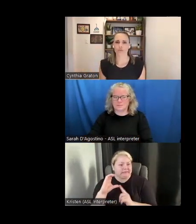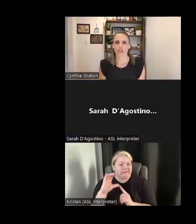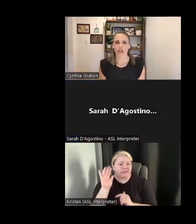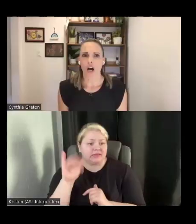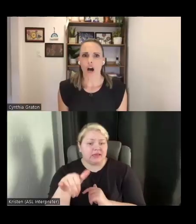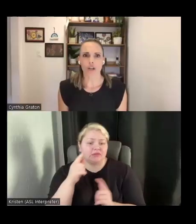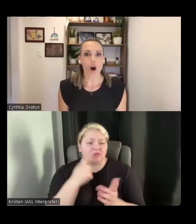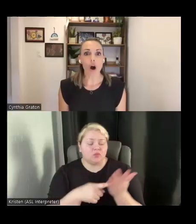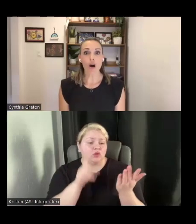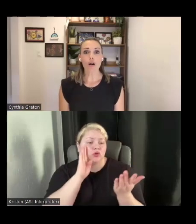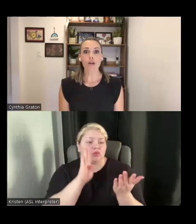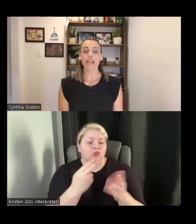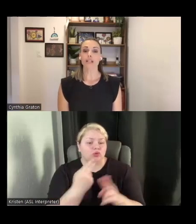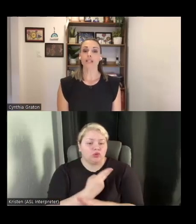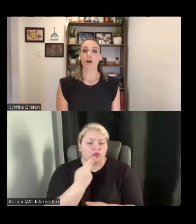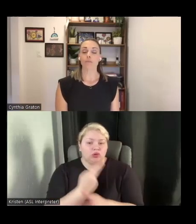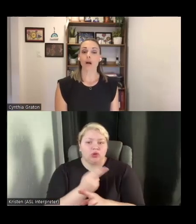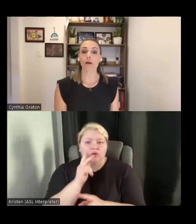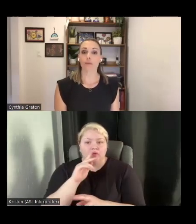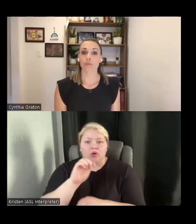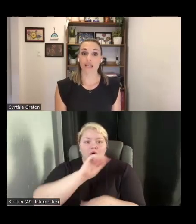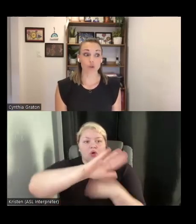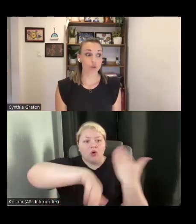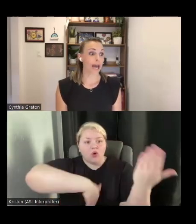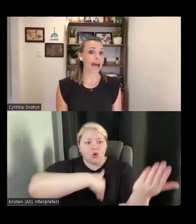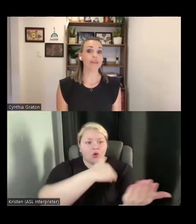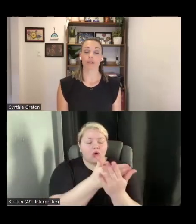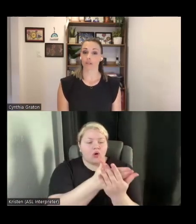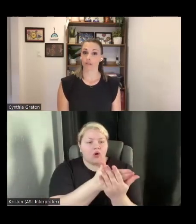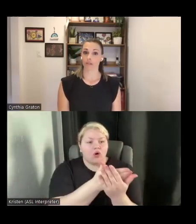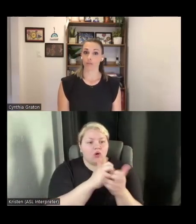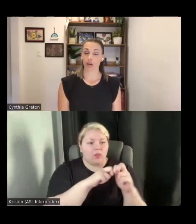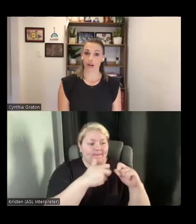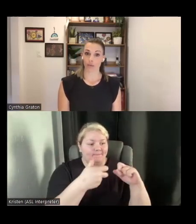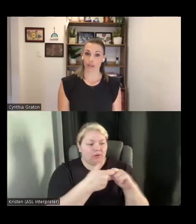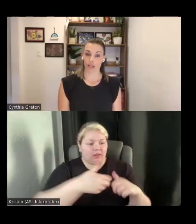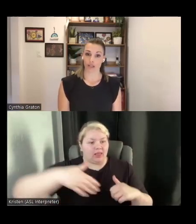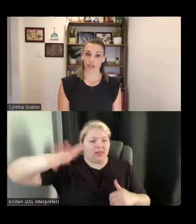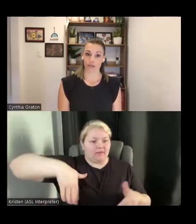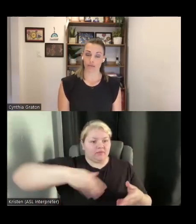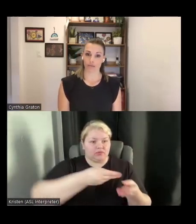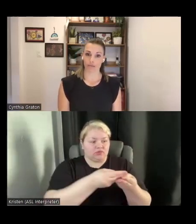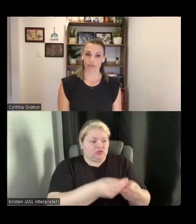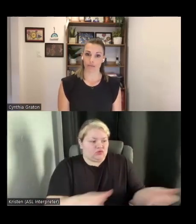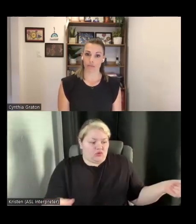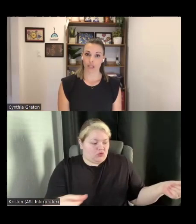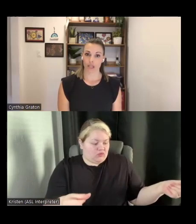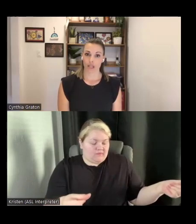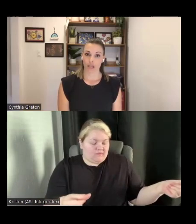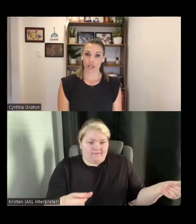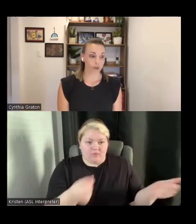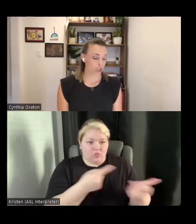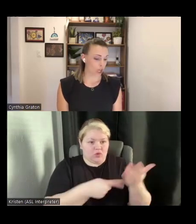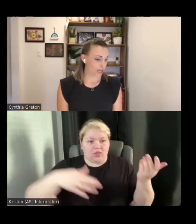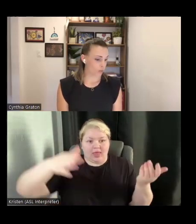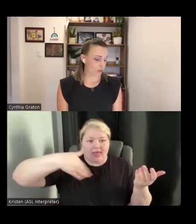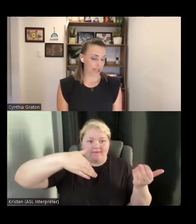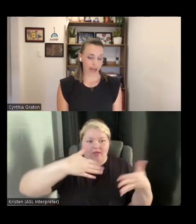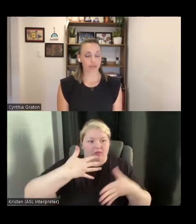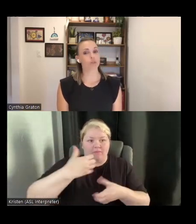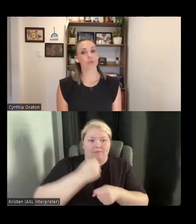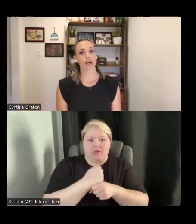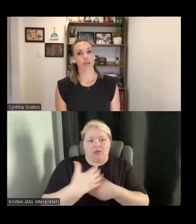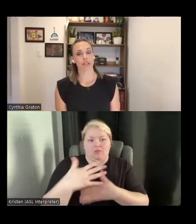use on all the unsolved problems that you haven't prioritized. So for Jake,